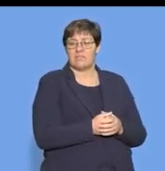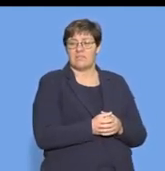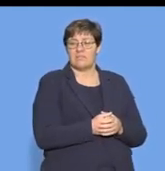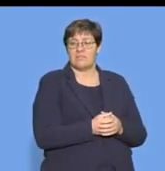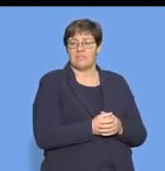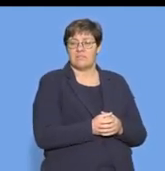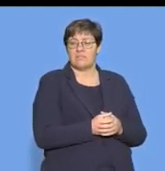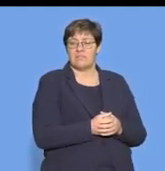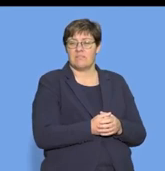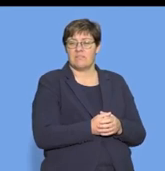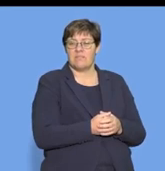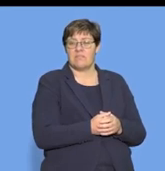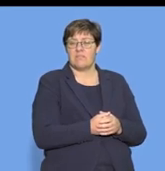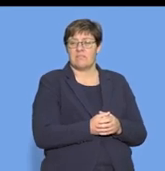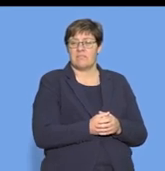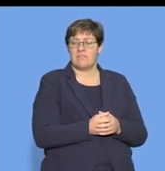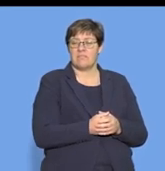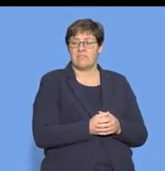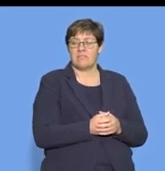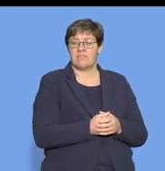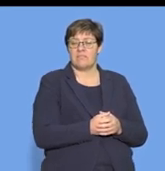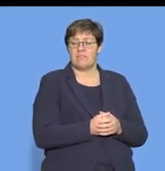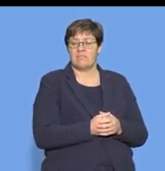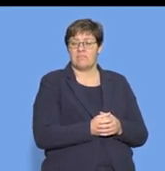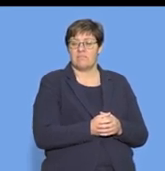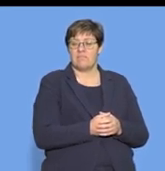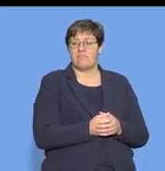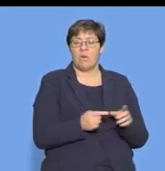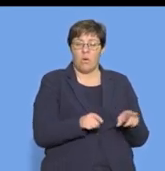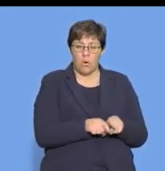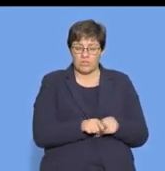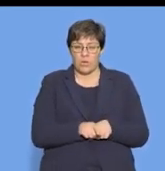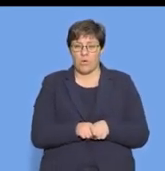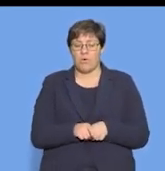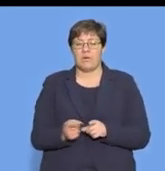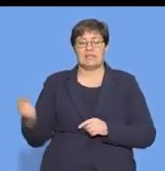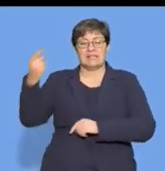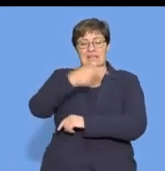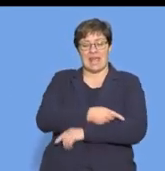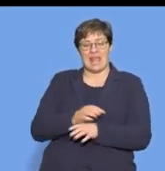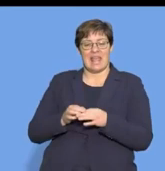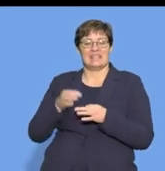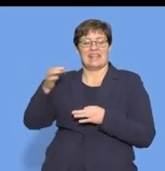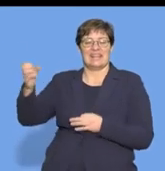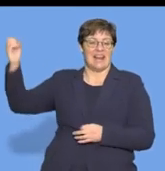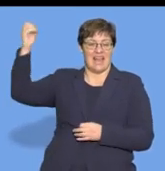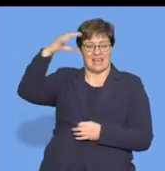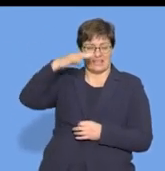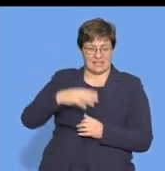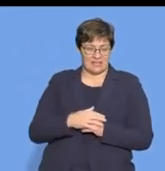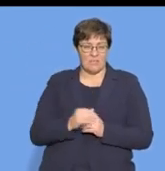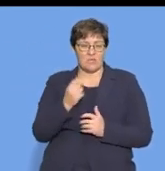besides cooking and for heat, it also extended daylight hours. So